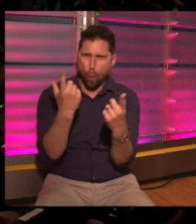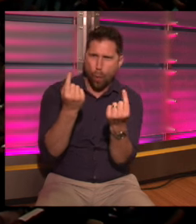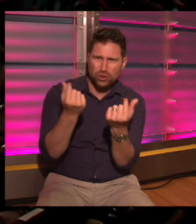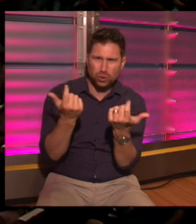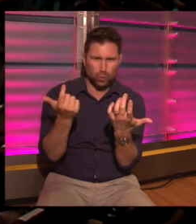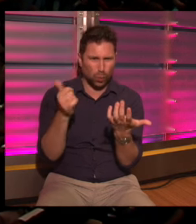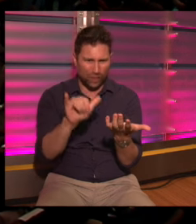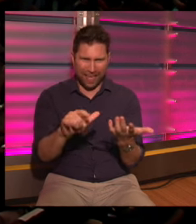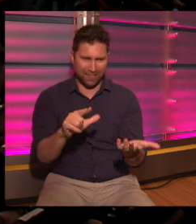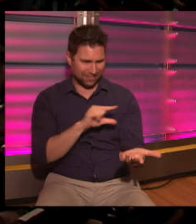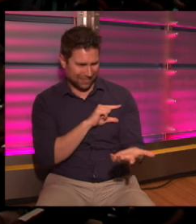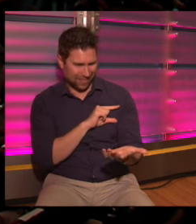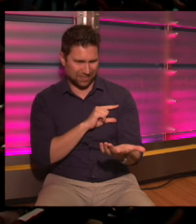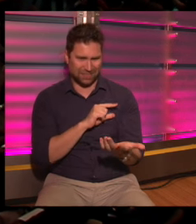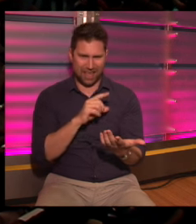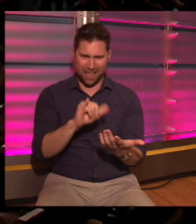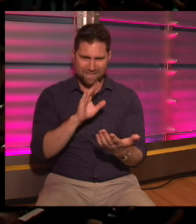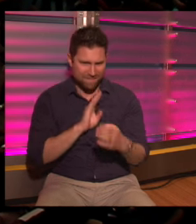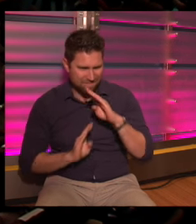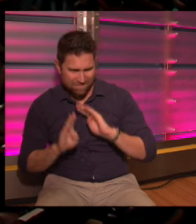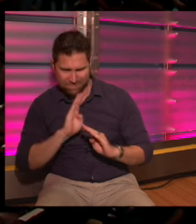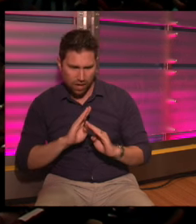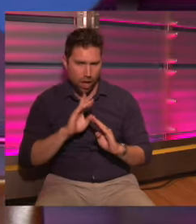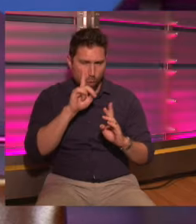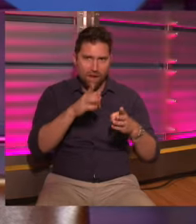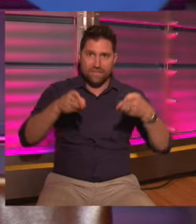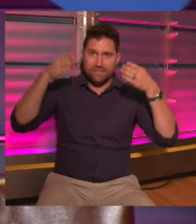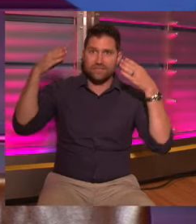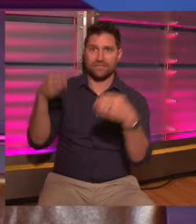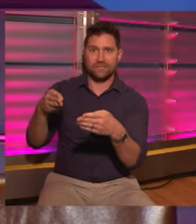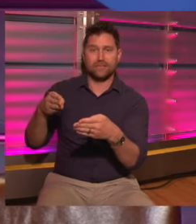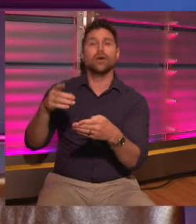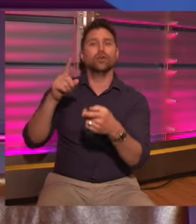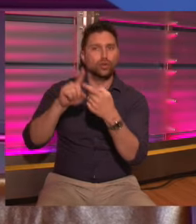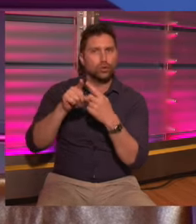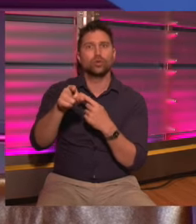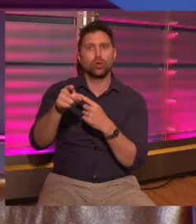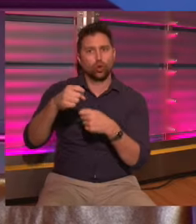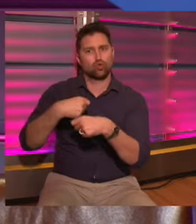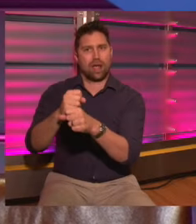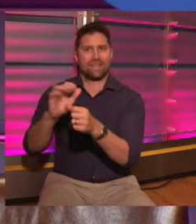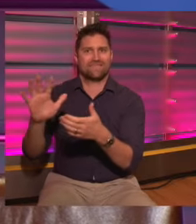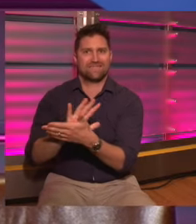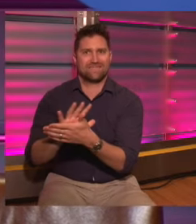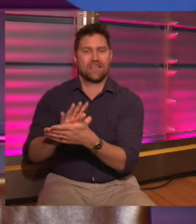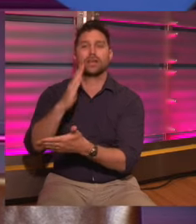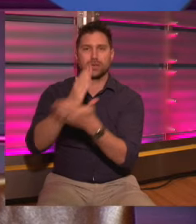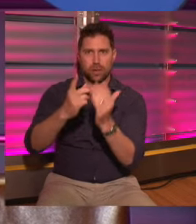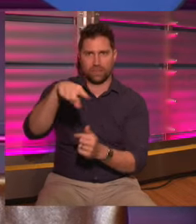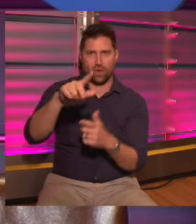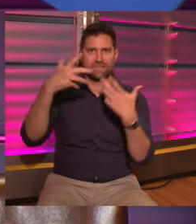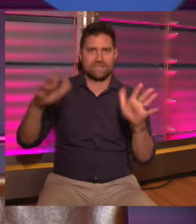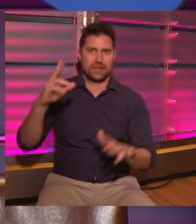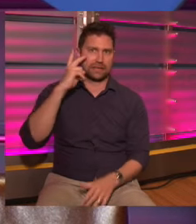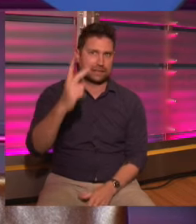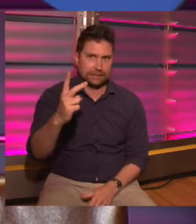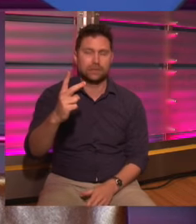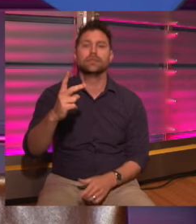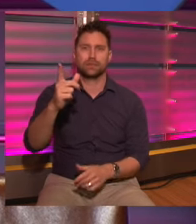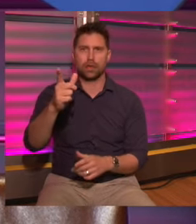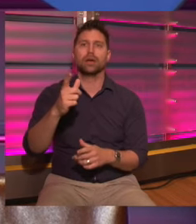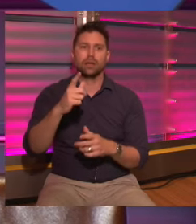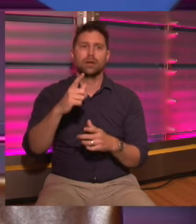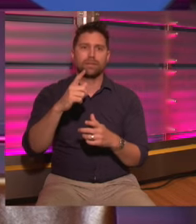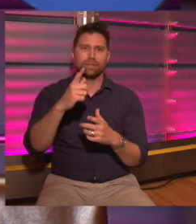that guilt and that frustration, and channeled it actually, thankfully, into the creation of the film that some of you guys got to see, a feature